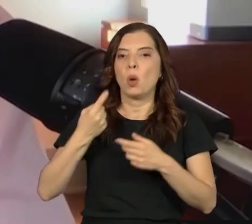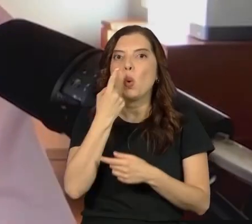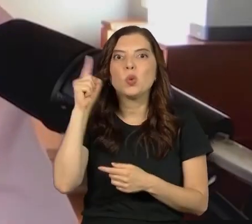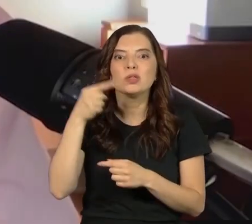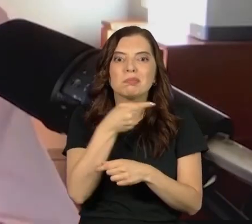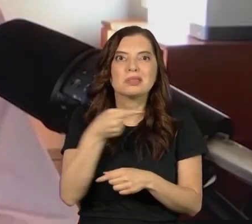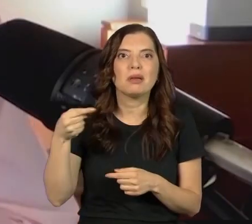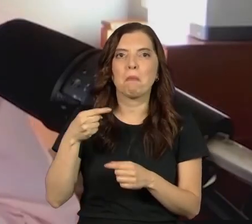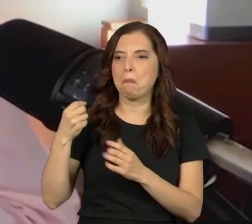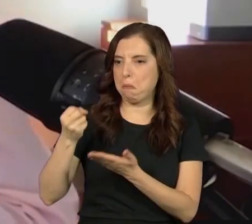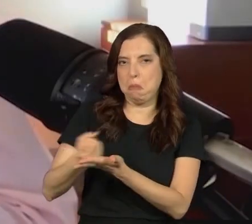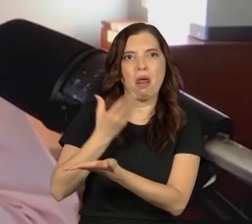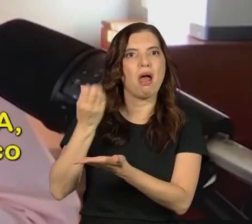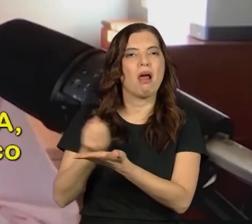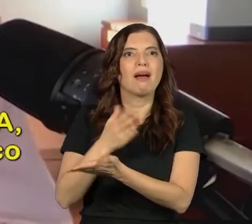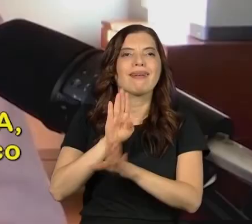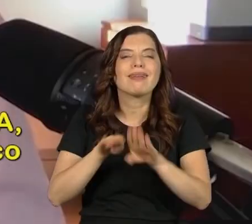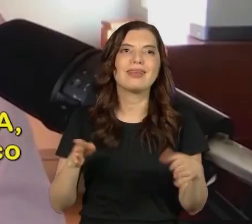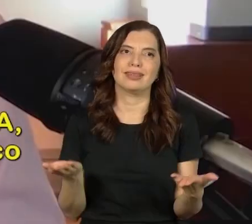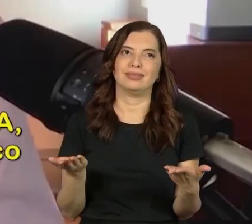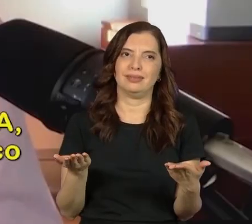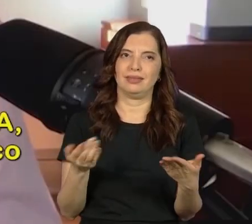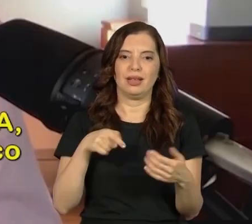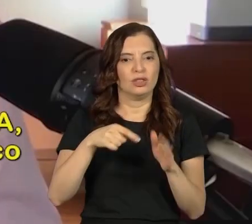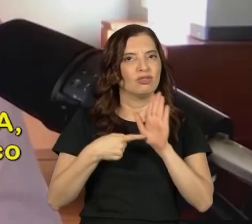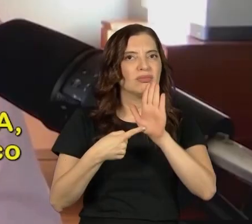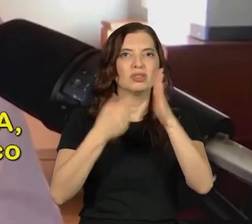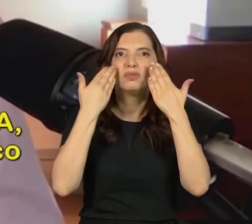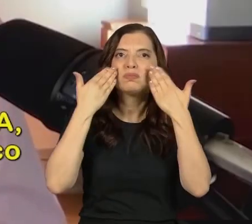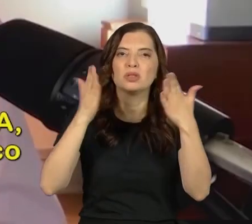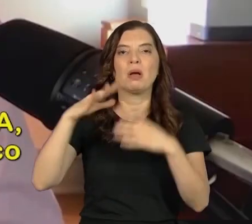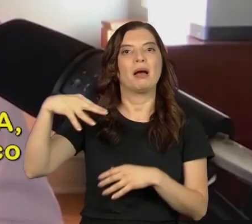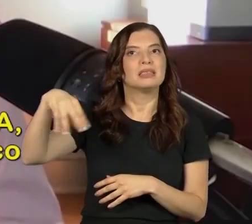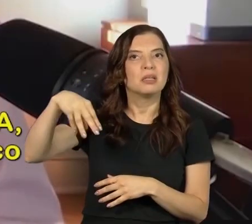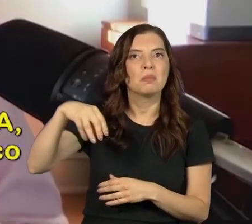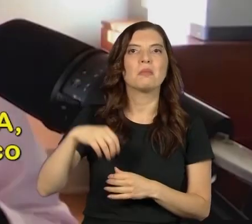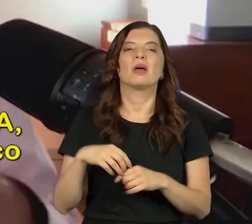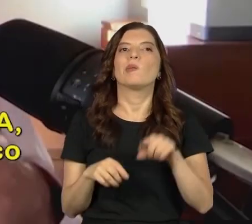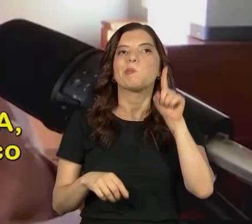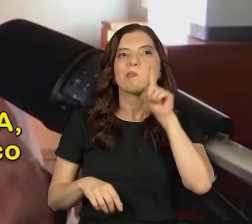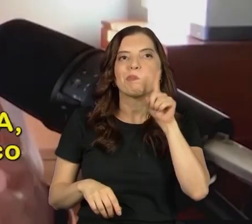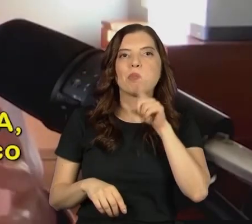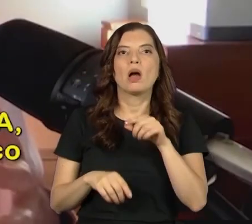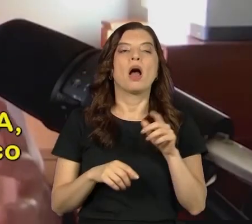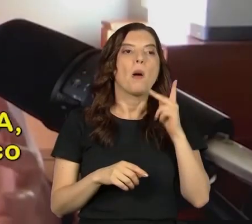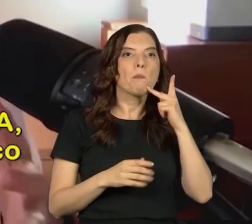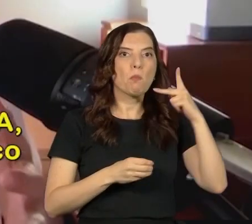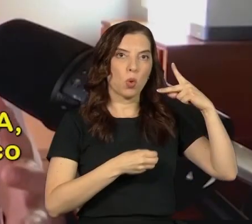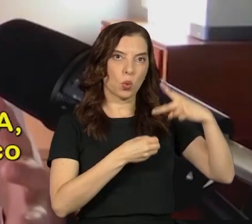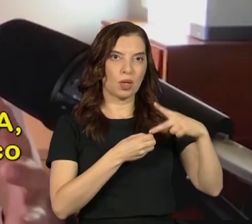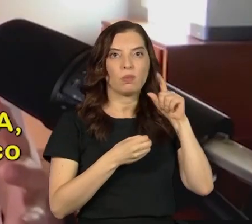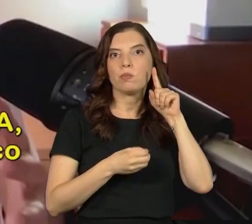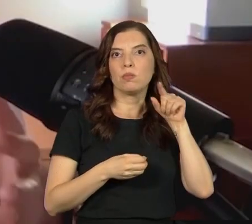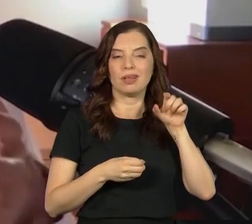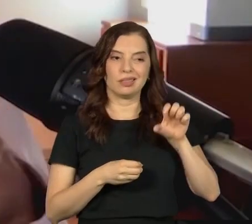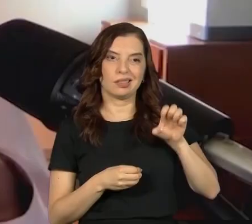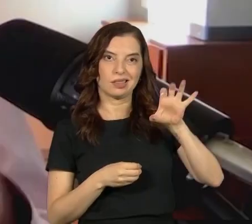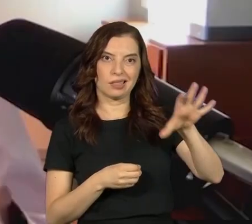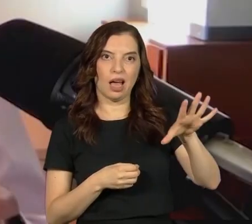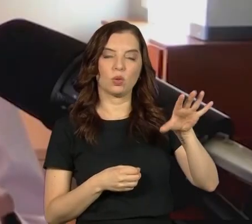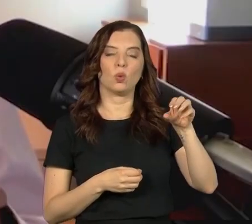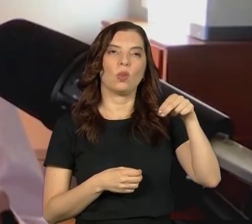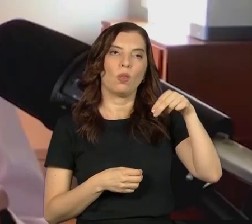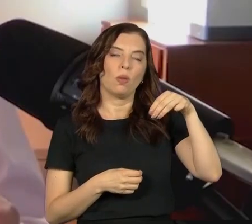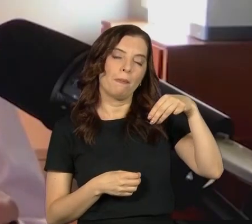week. We just got revelations from Snapchat. In the United States, one of our attorney generals, the state of New Mexico,